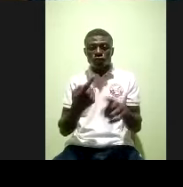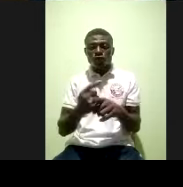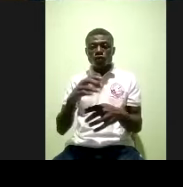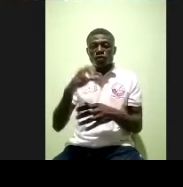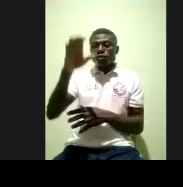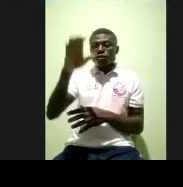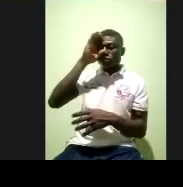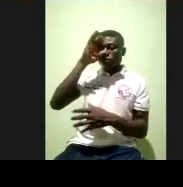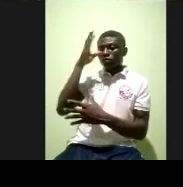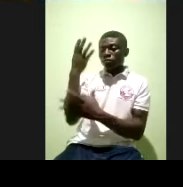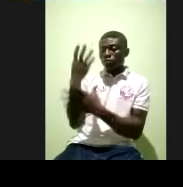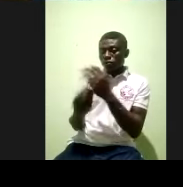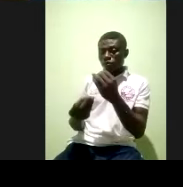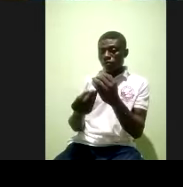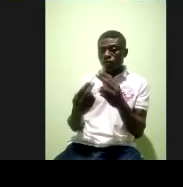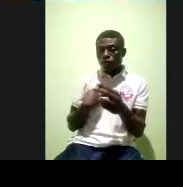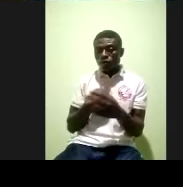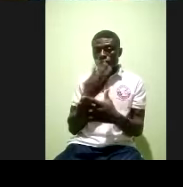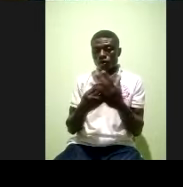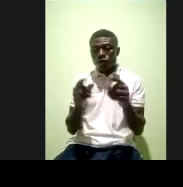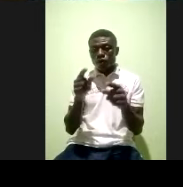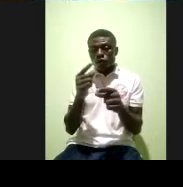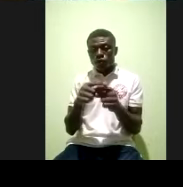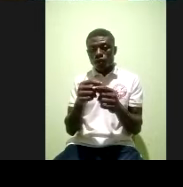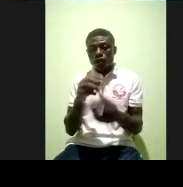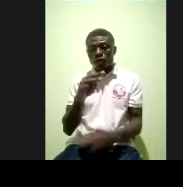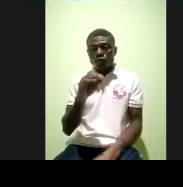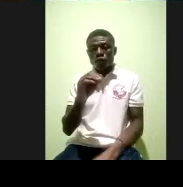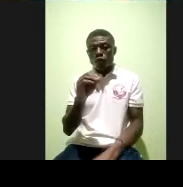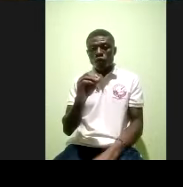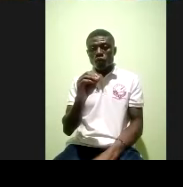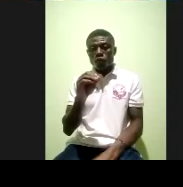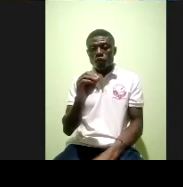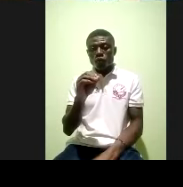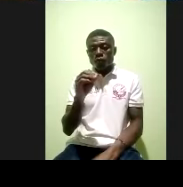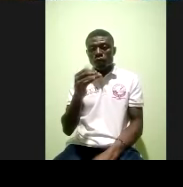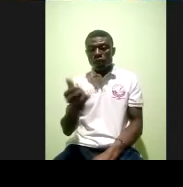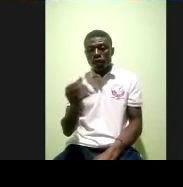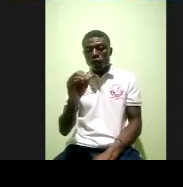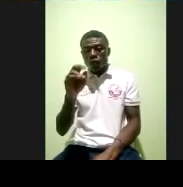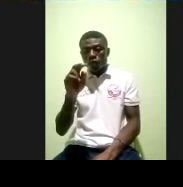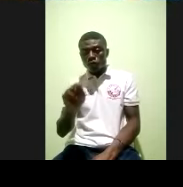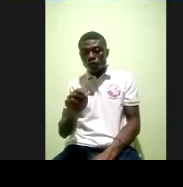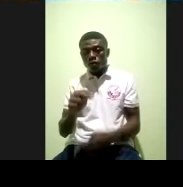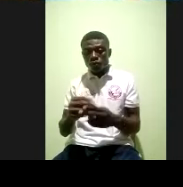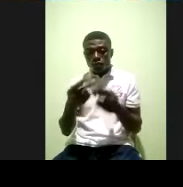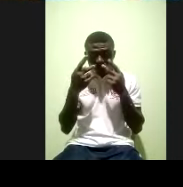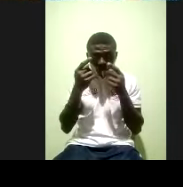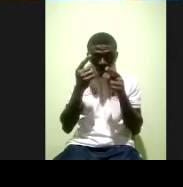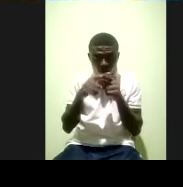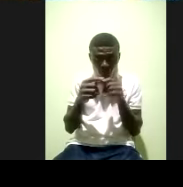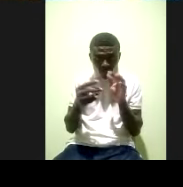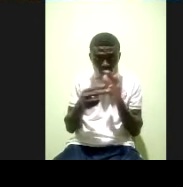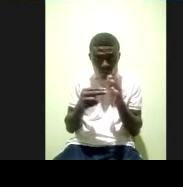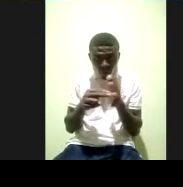omitted the component of mo, M-O. So now condensation, from the and cat, they